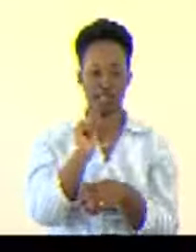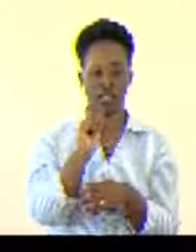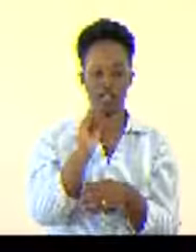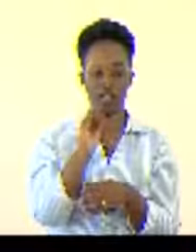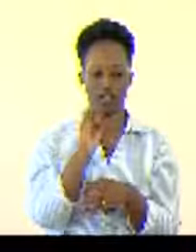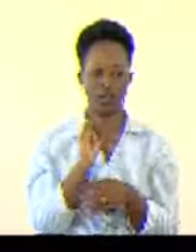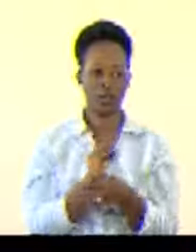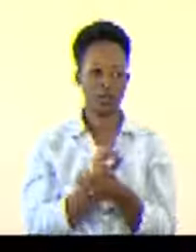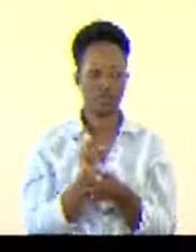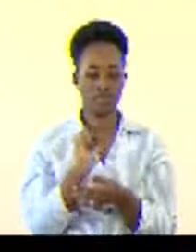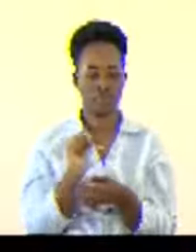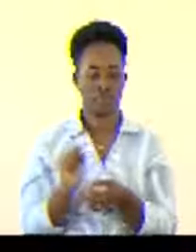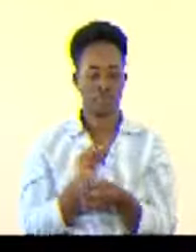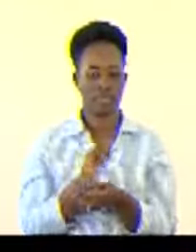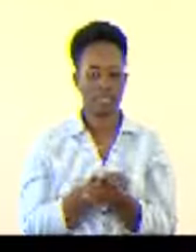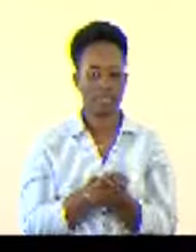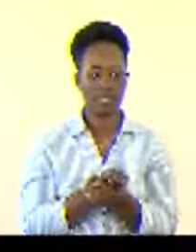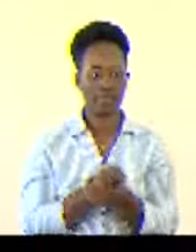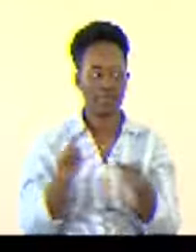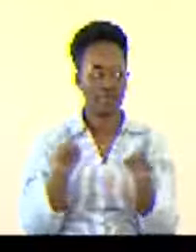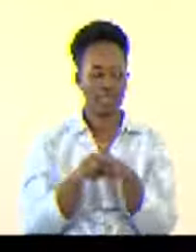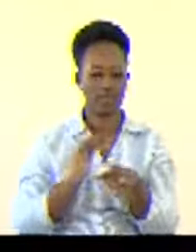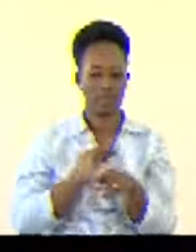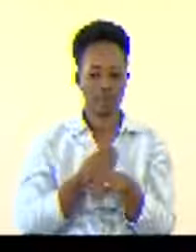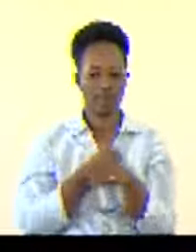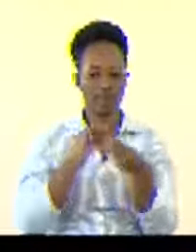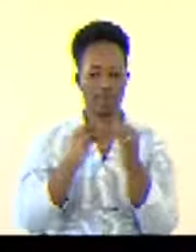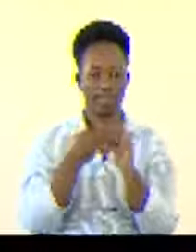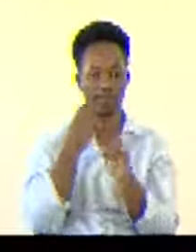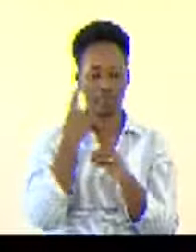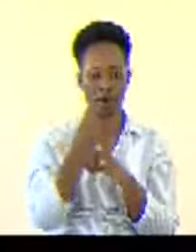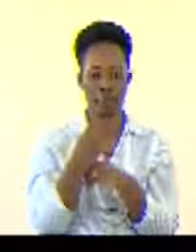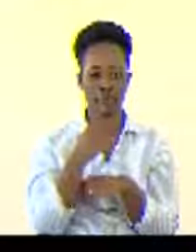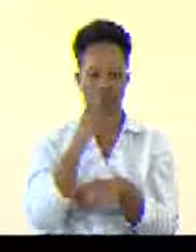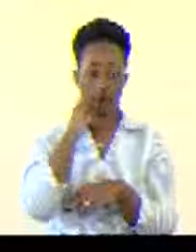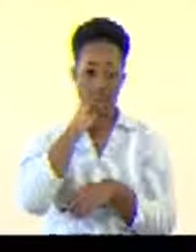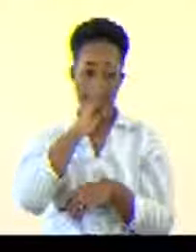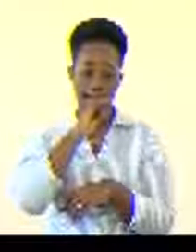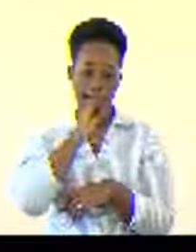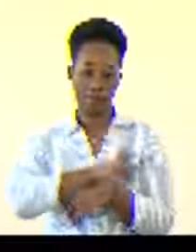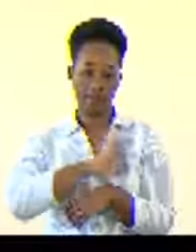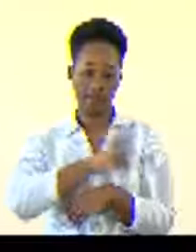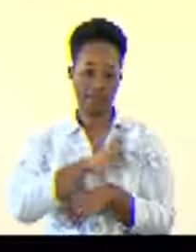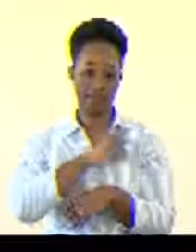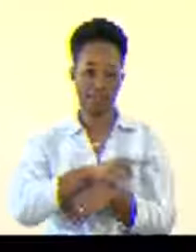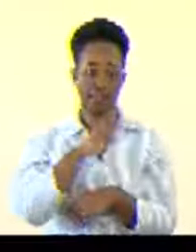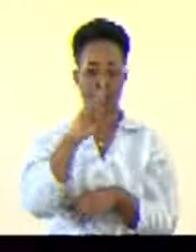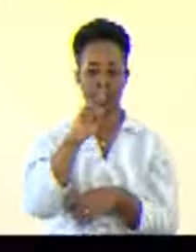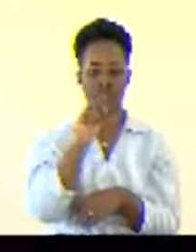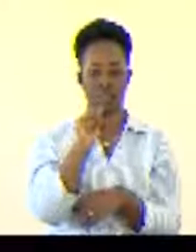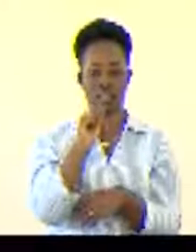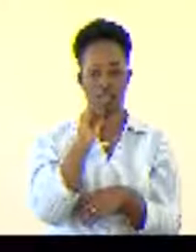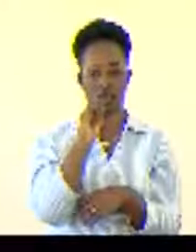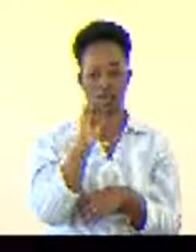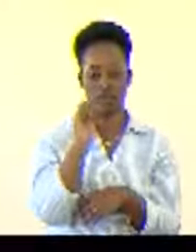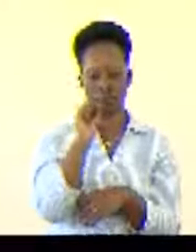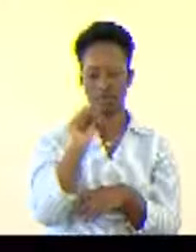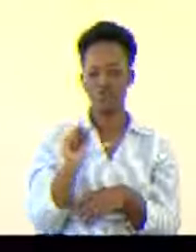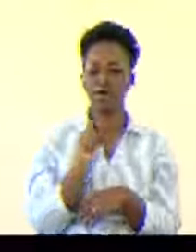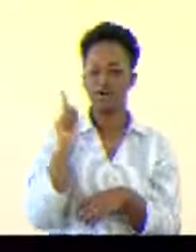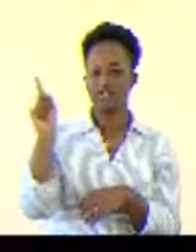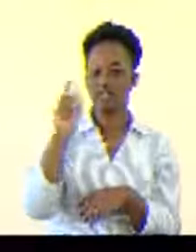Profitability ratios. As our number one, profitability ratios. So what are these